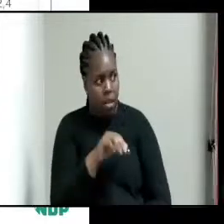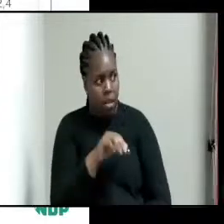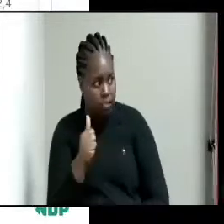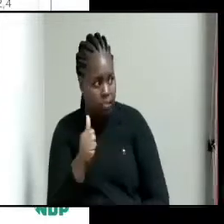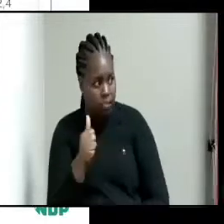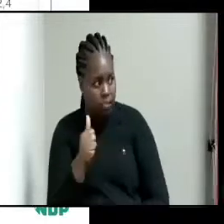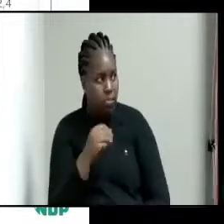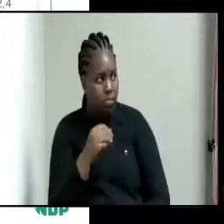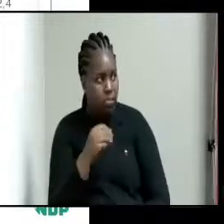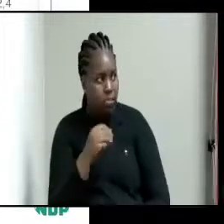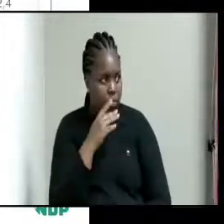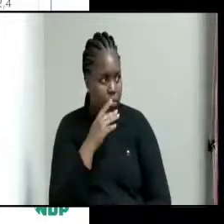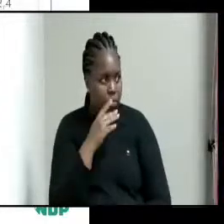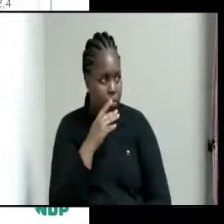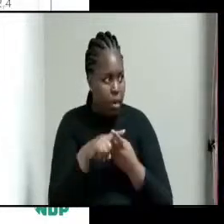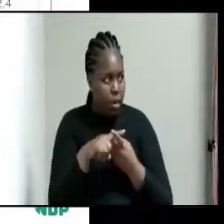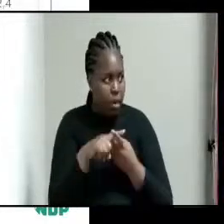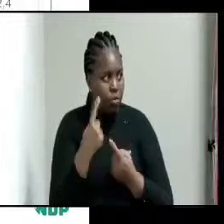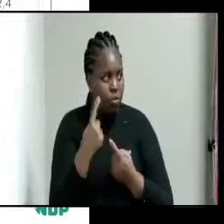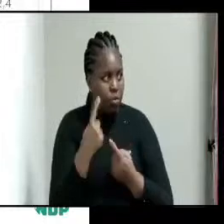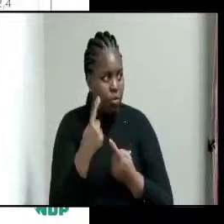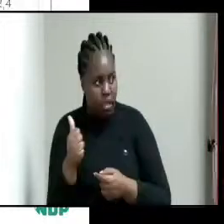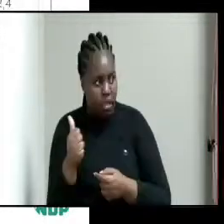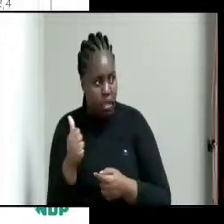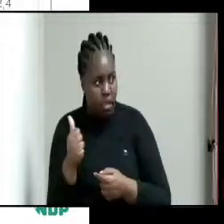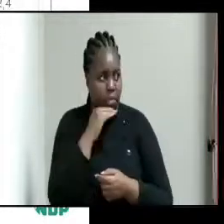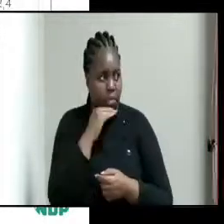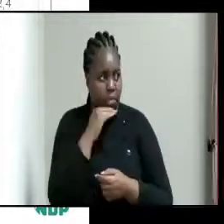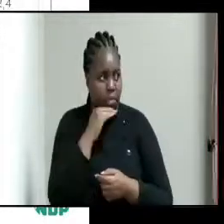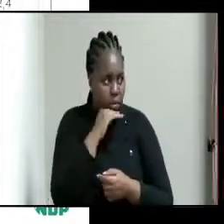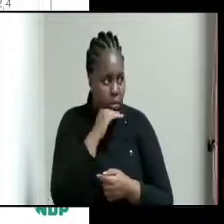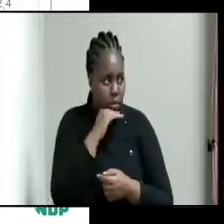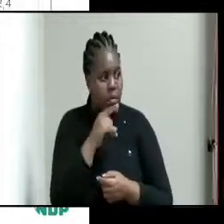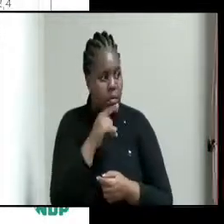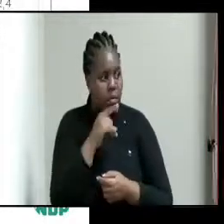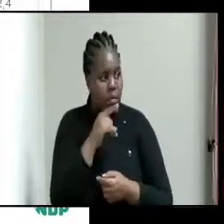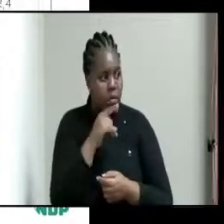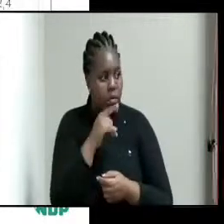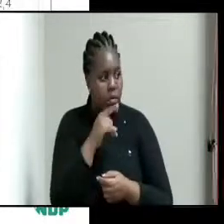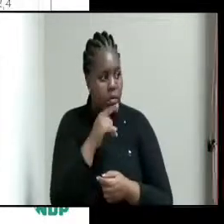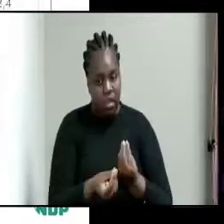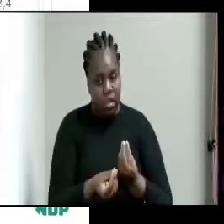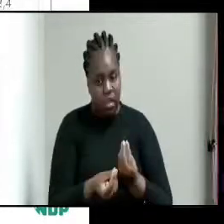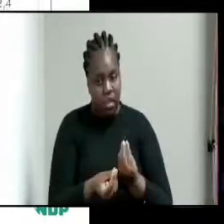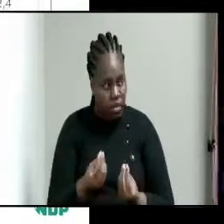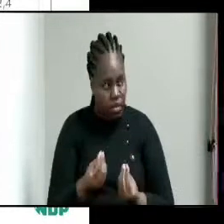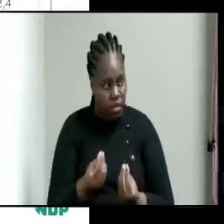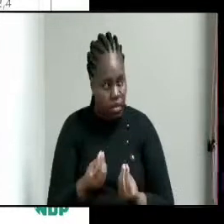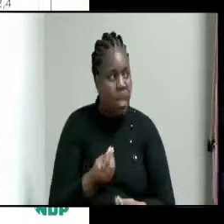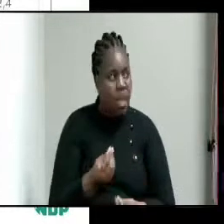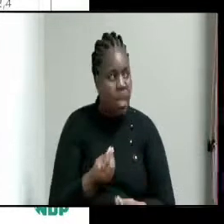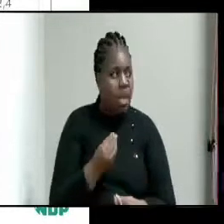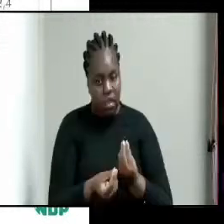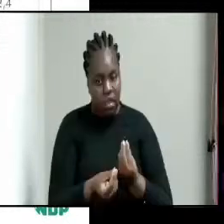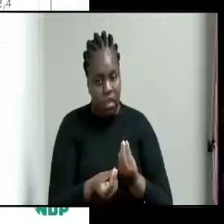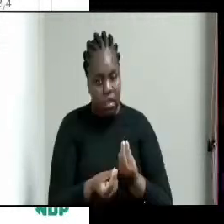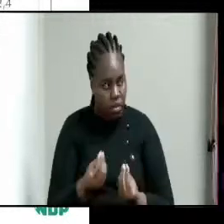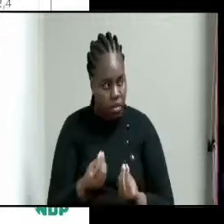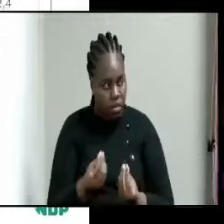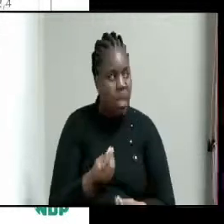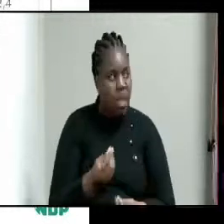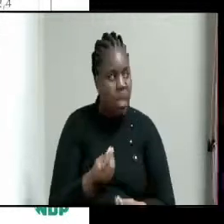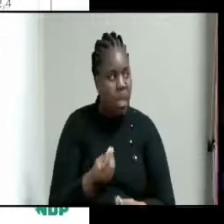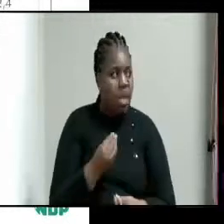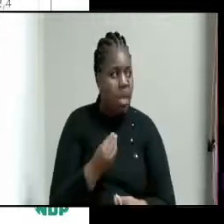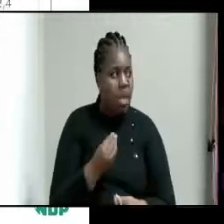says deprived in this dimension plus one other, meaning the children aged 13 to 17 years,